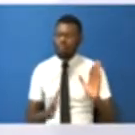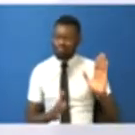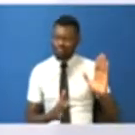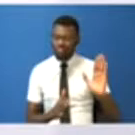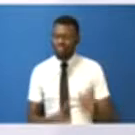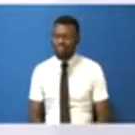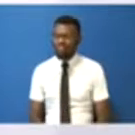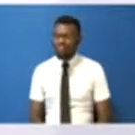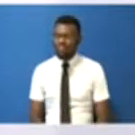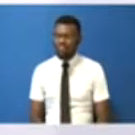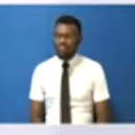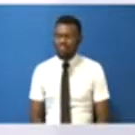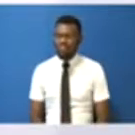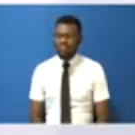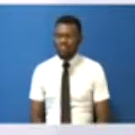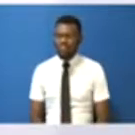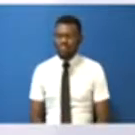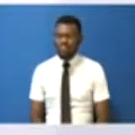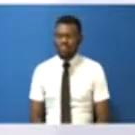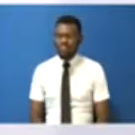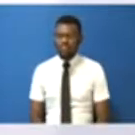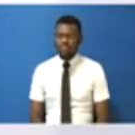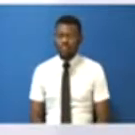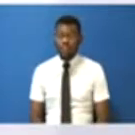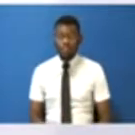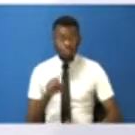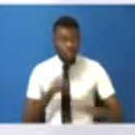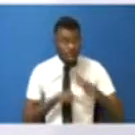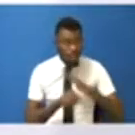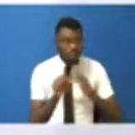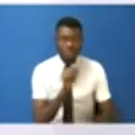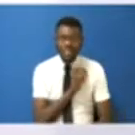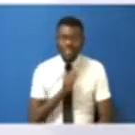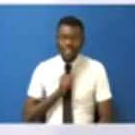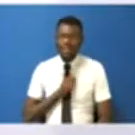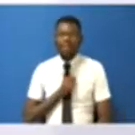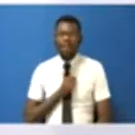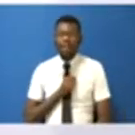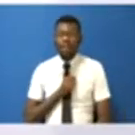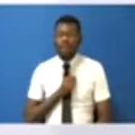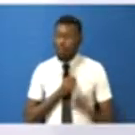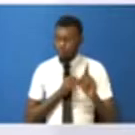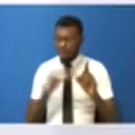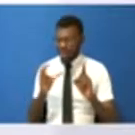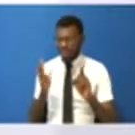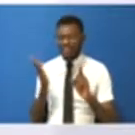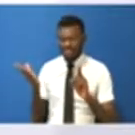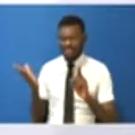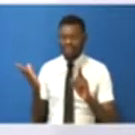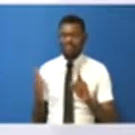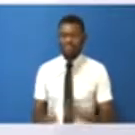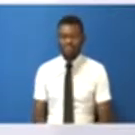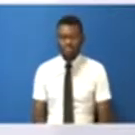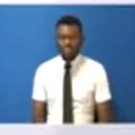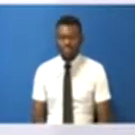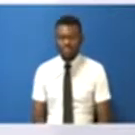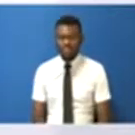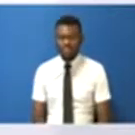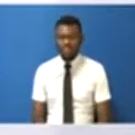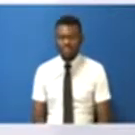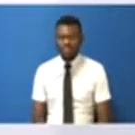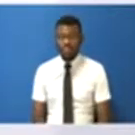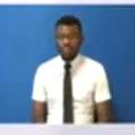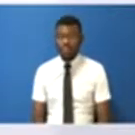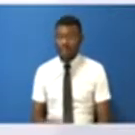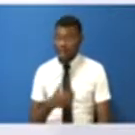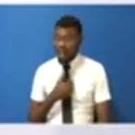um when you go to the senate i've seen one of the candidates here there are three battles to press